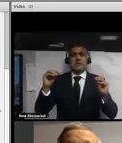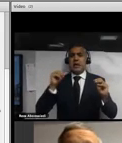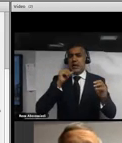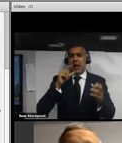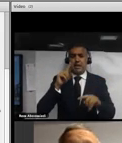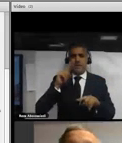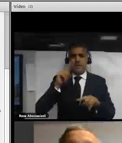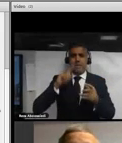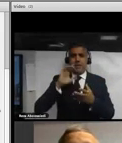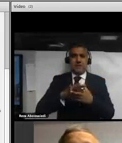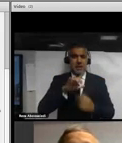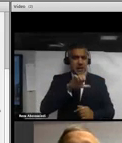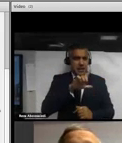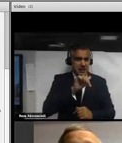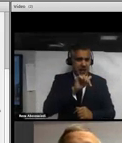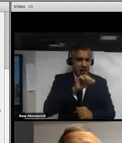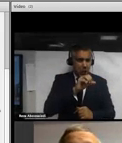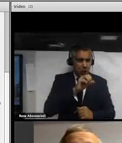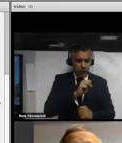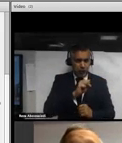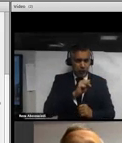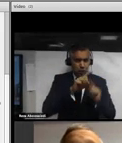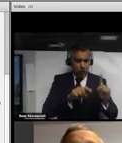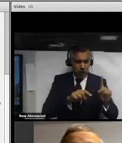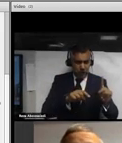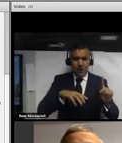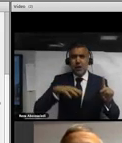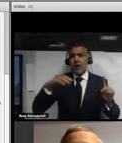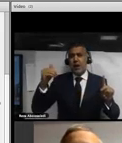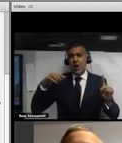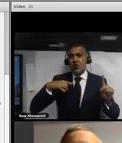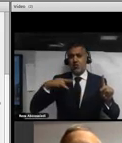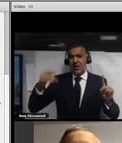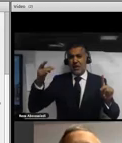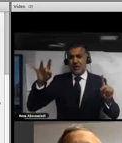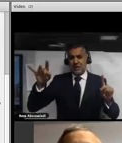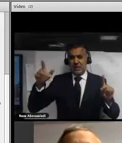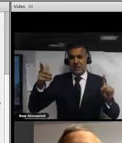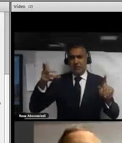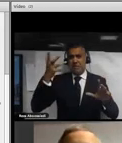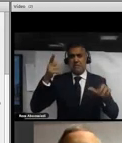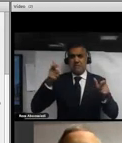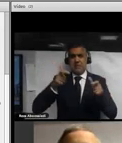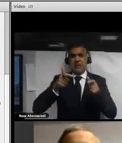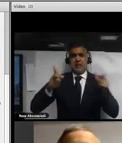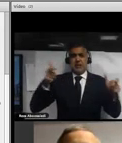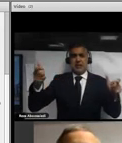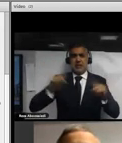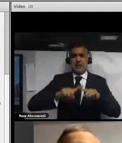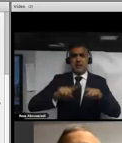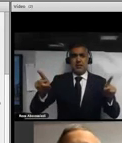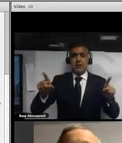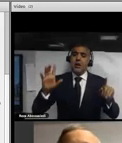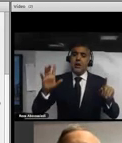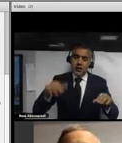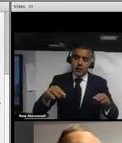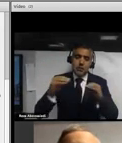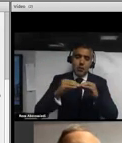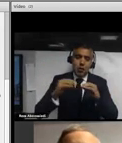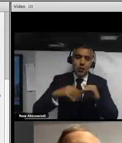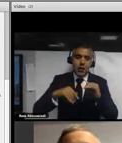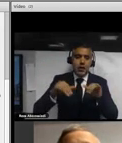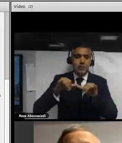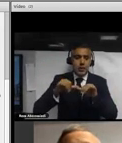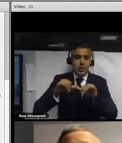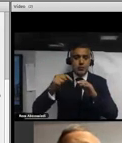country like Laos and a country like Australia is really that large. And it goes beyond just measuring prevalence, because